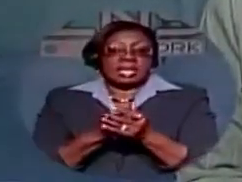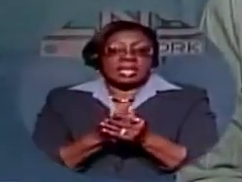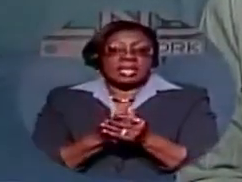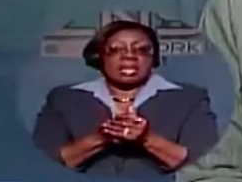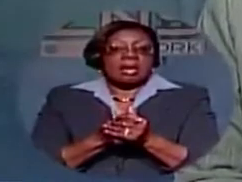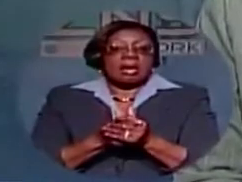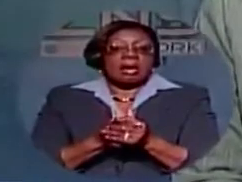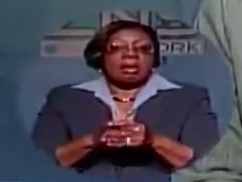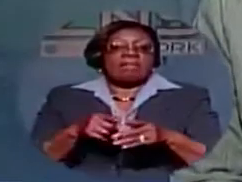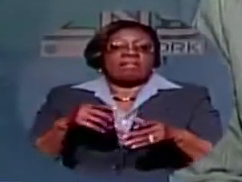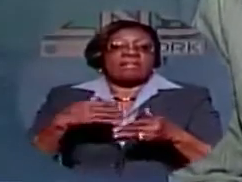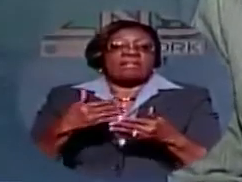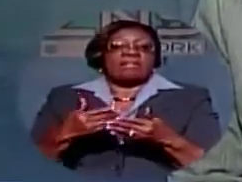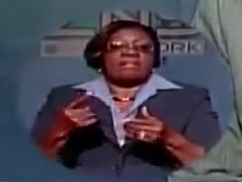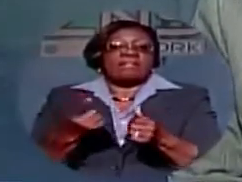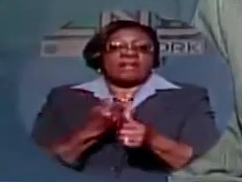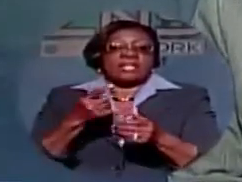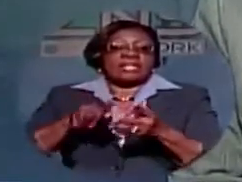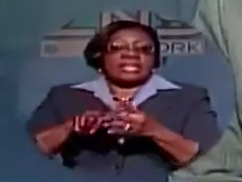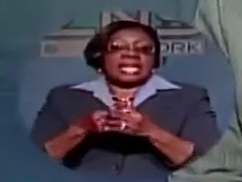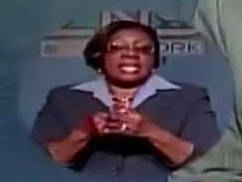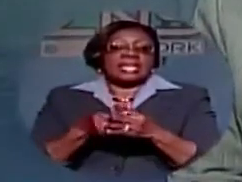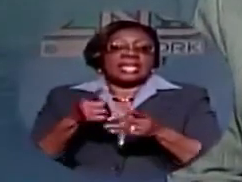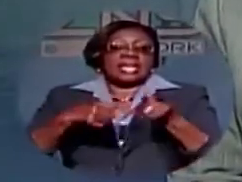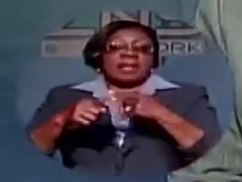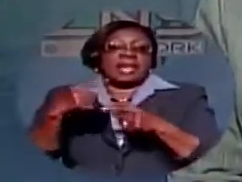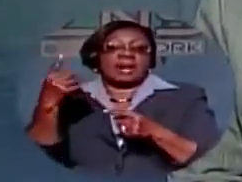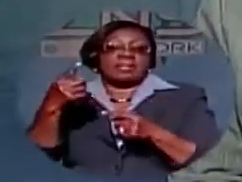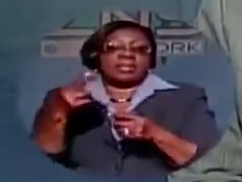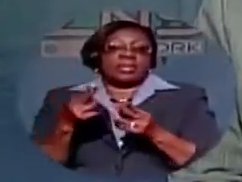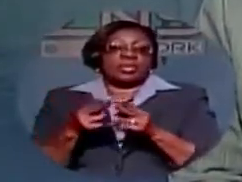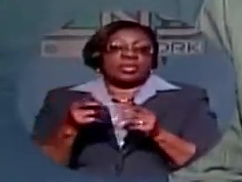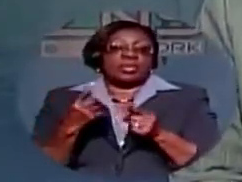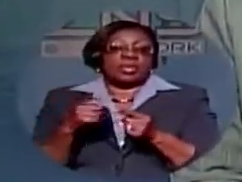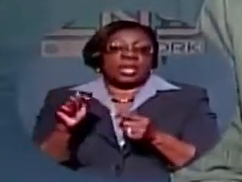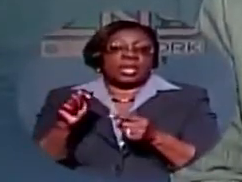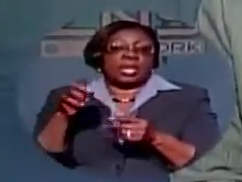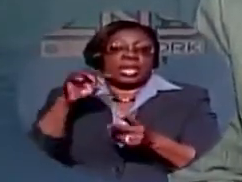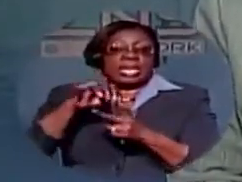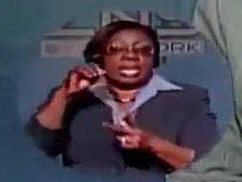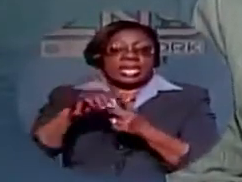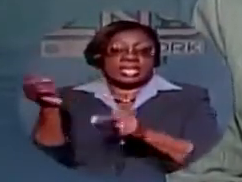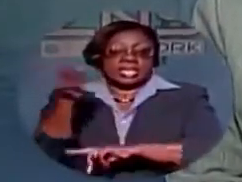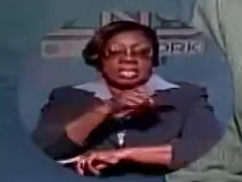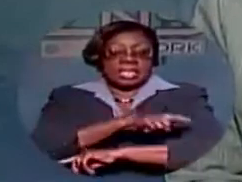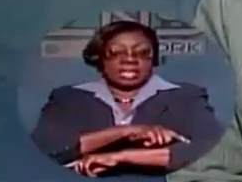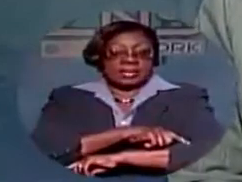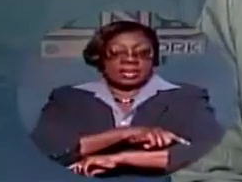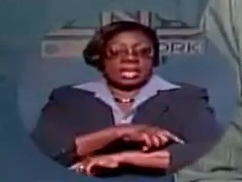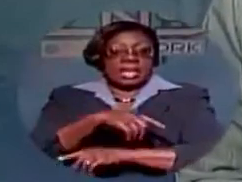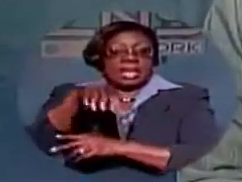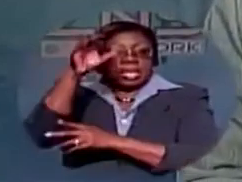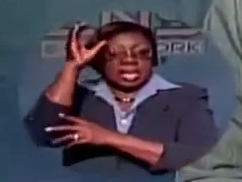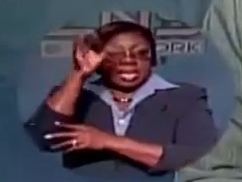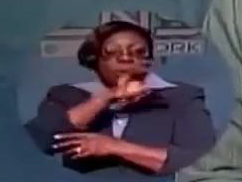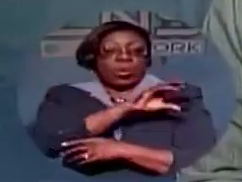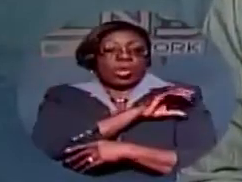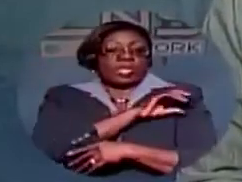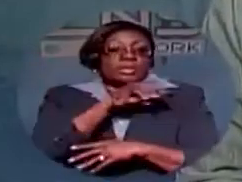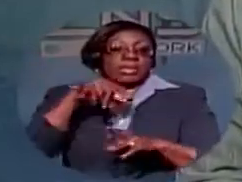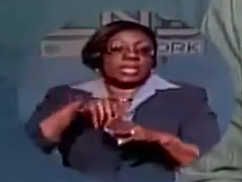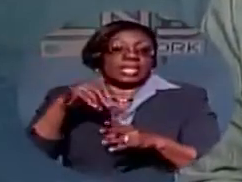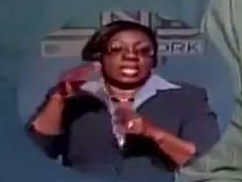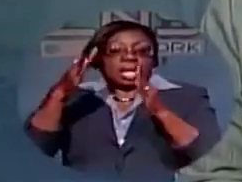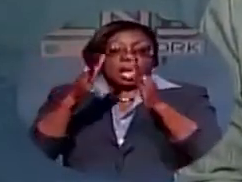first constitutionally mandated pre-election event, the dissolution of Parliament, take place. Our Clint Watson was there as the provost